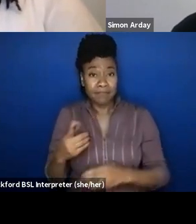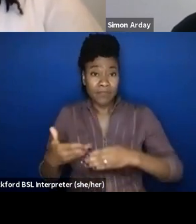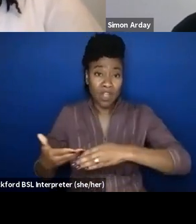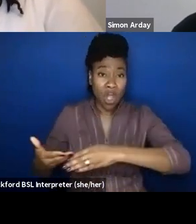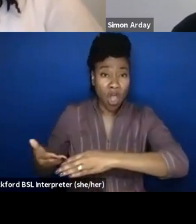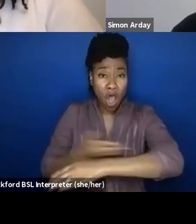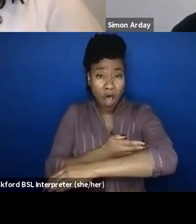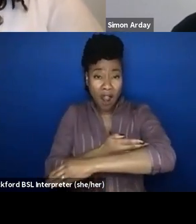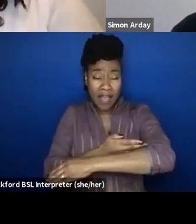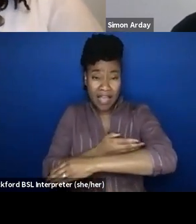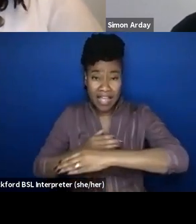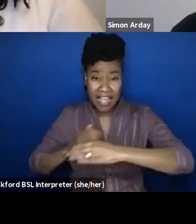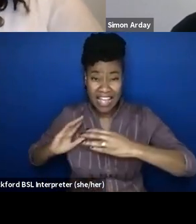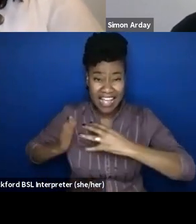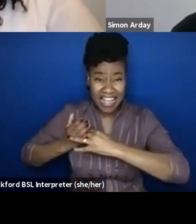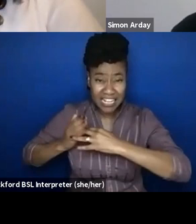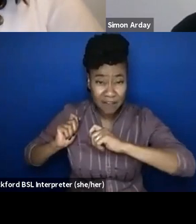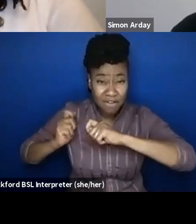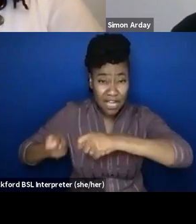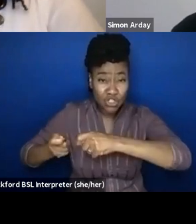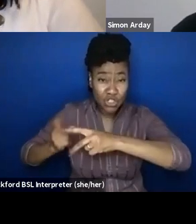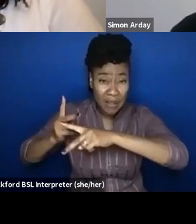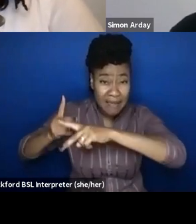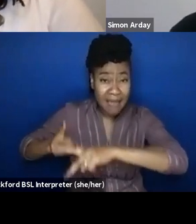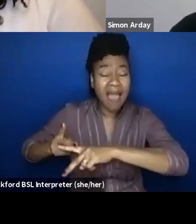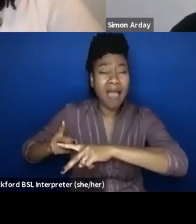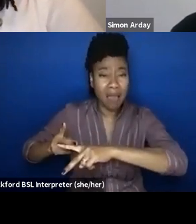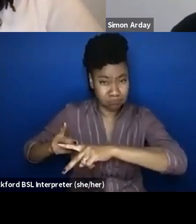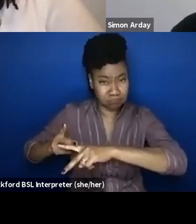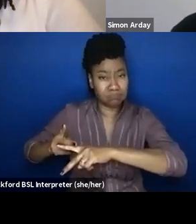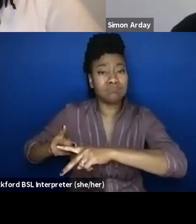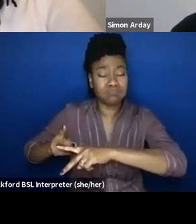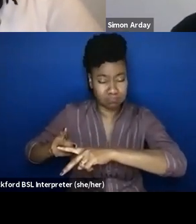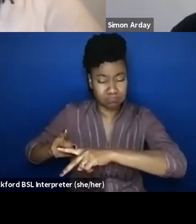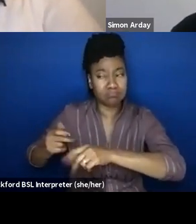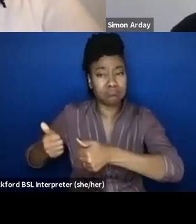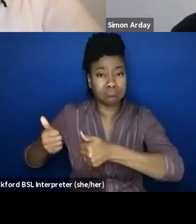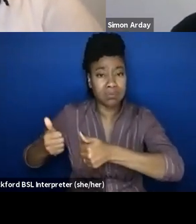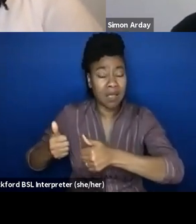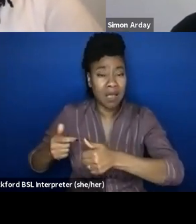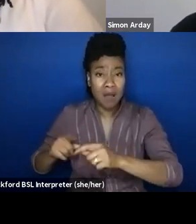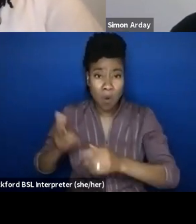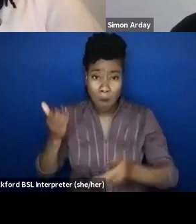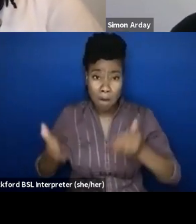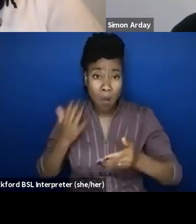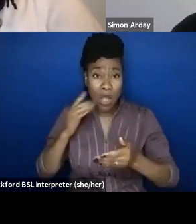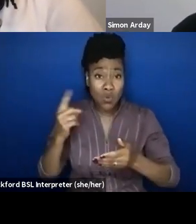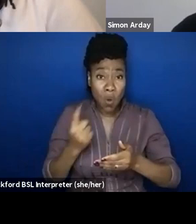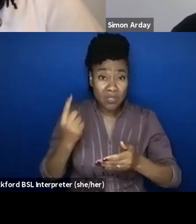want to receive. So I hope we've come a long way from when you were on the wards. I don't know, Kojo, to